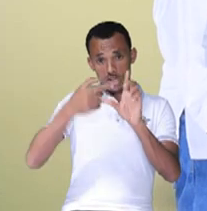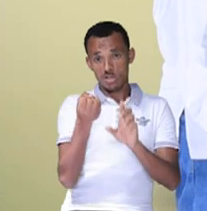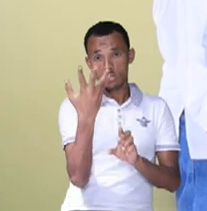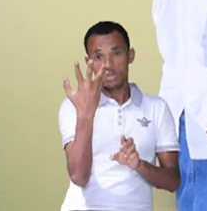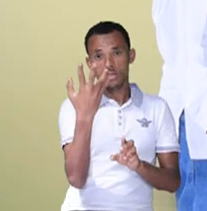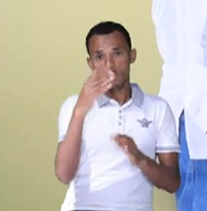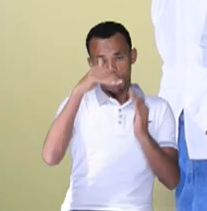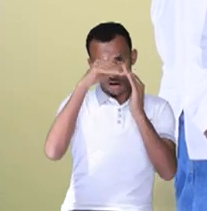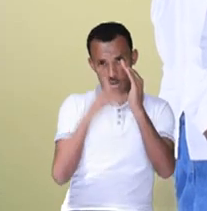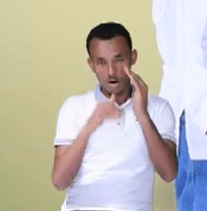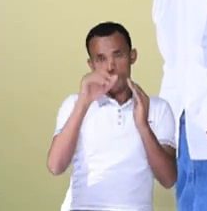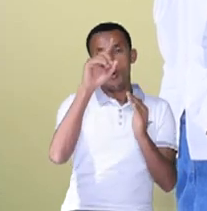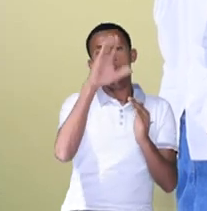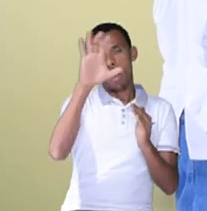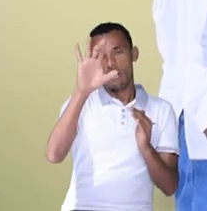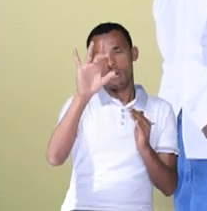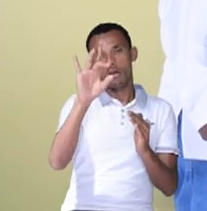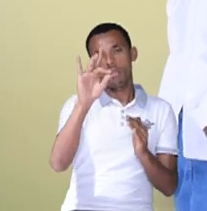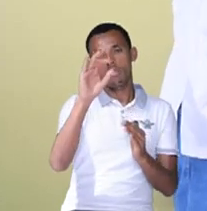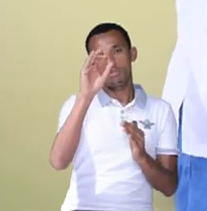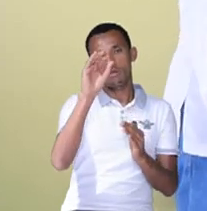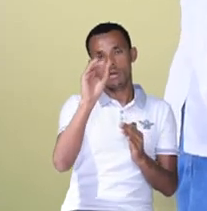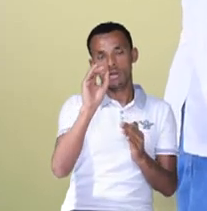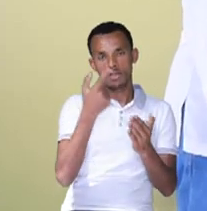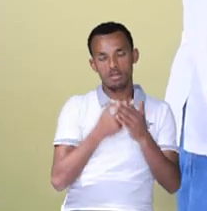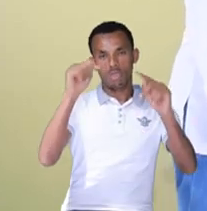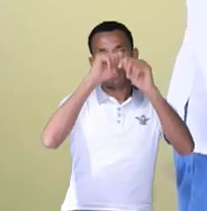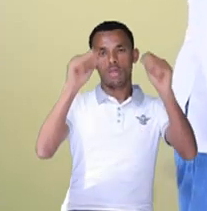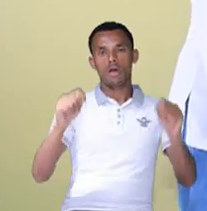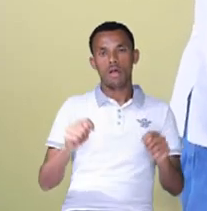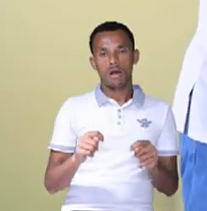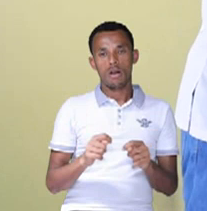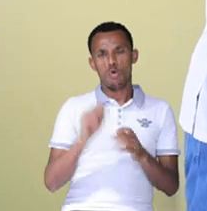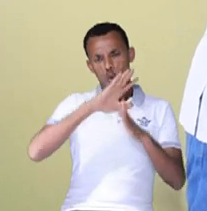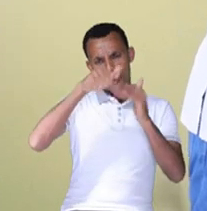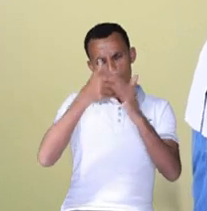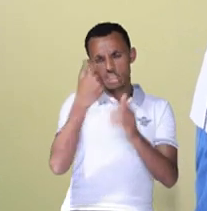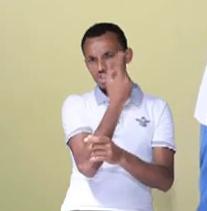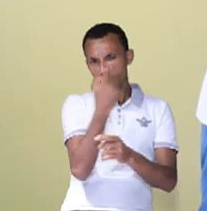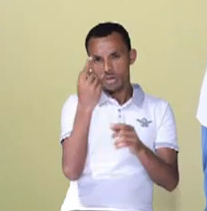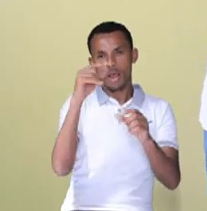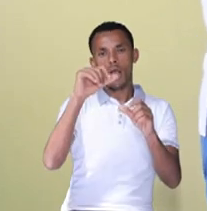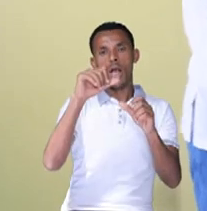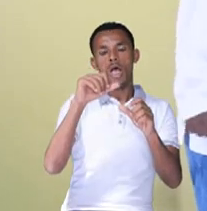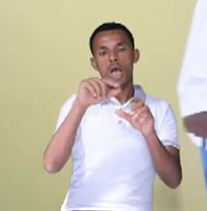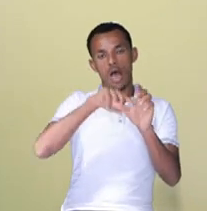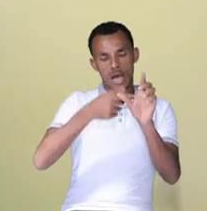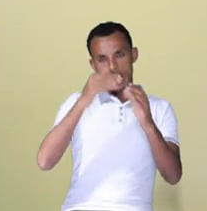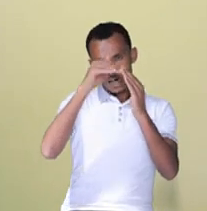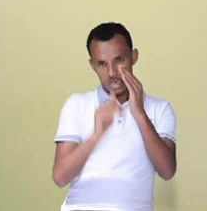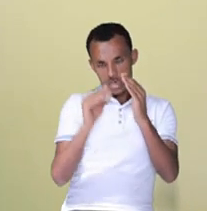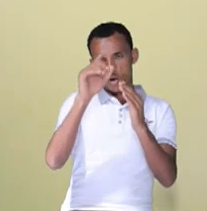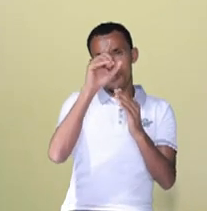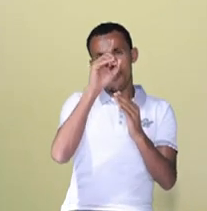than 180 degrees. Or this is a triangle. Each angles are less than 100.